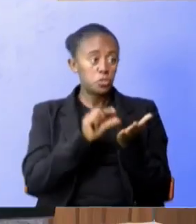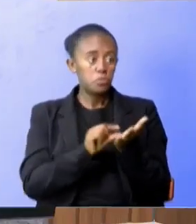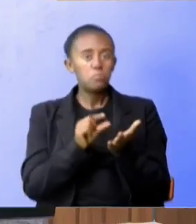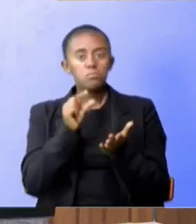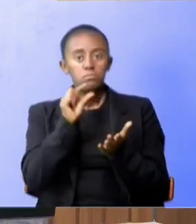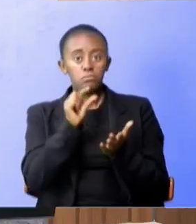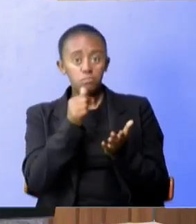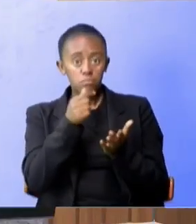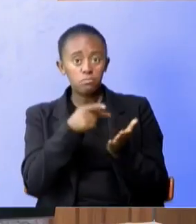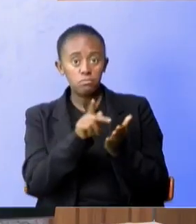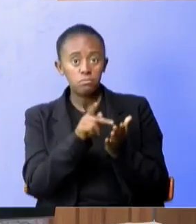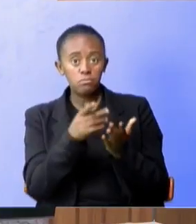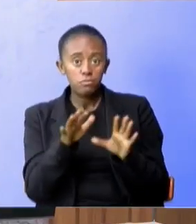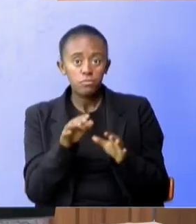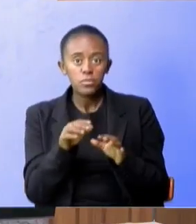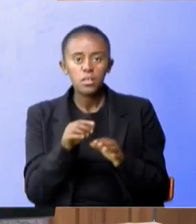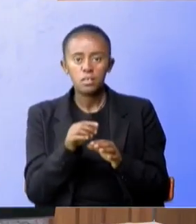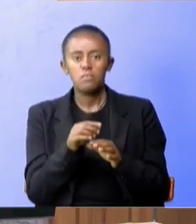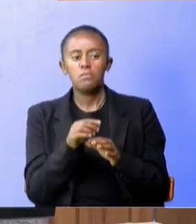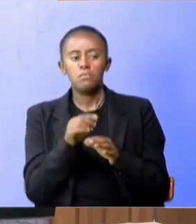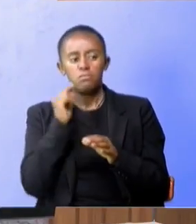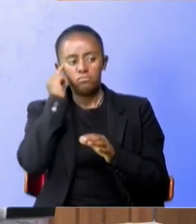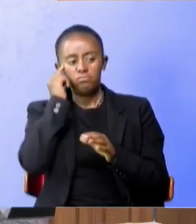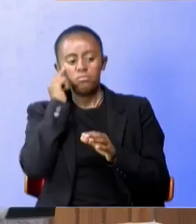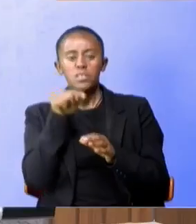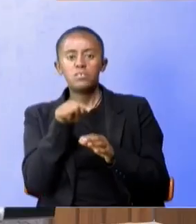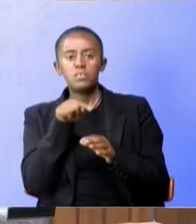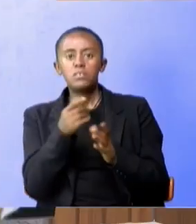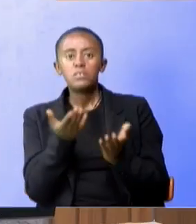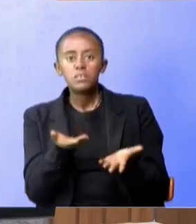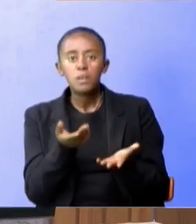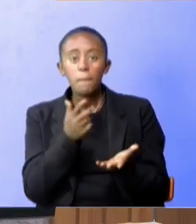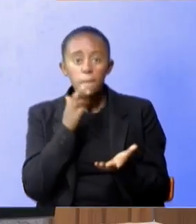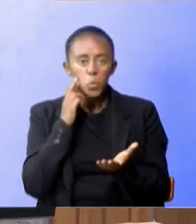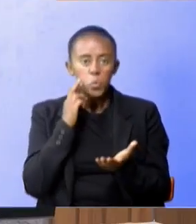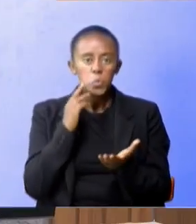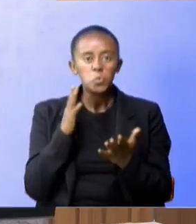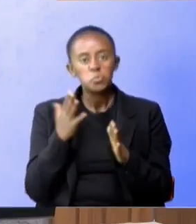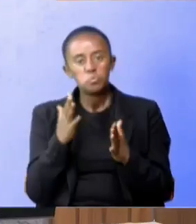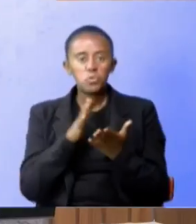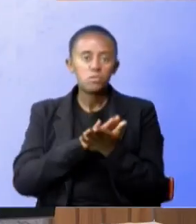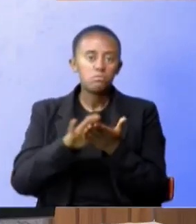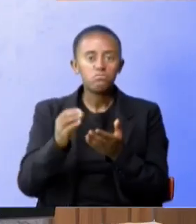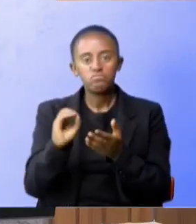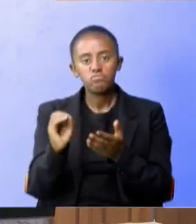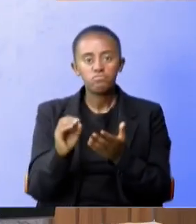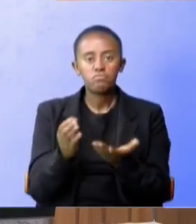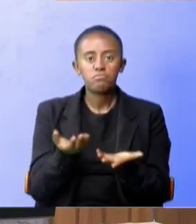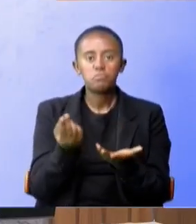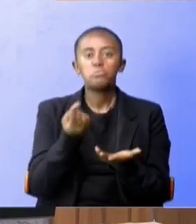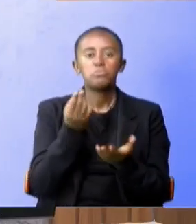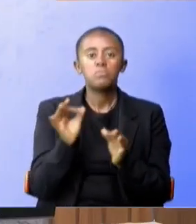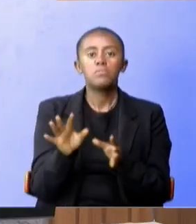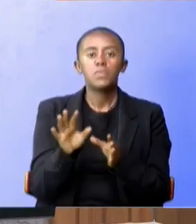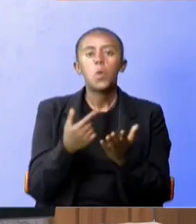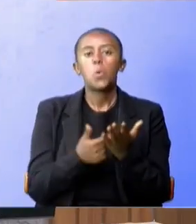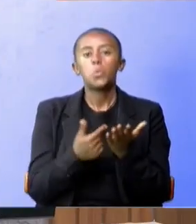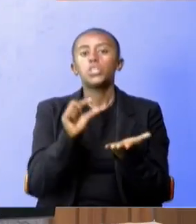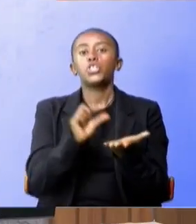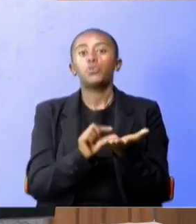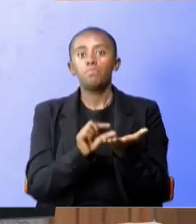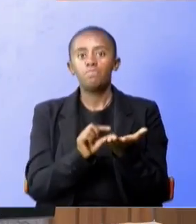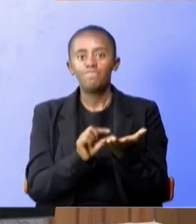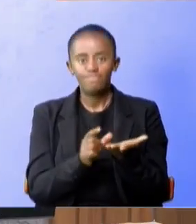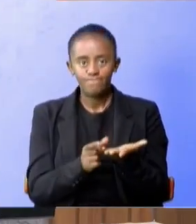price, some people might think, it is because it doesn't have a good quality. That's why it is cheap.